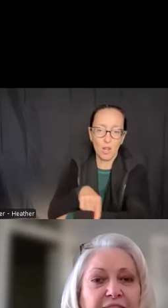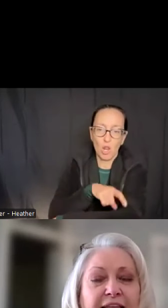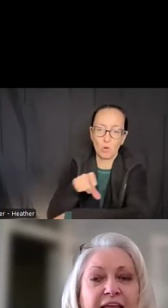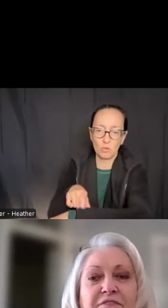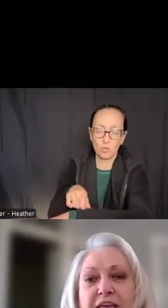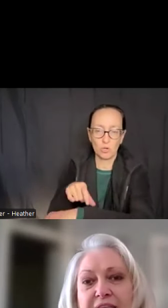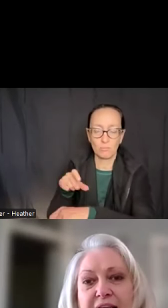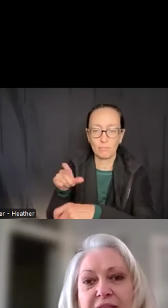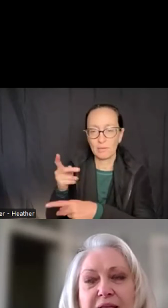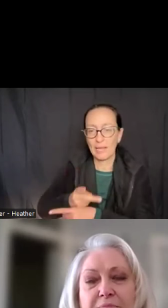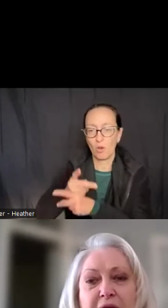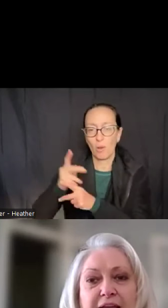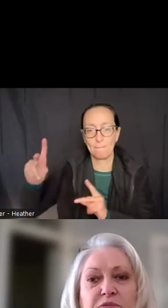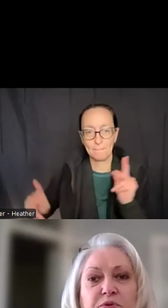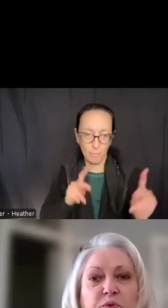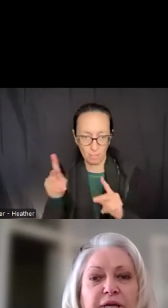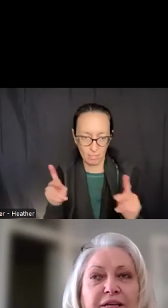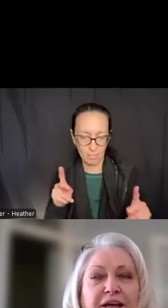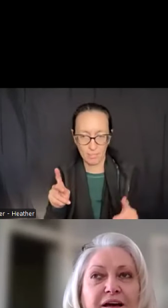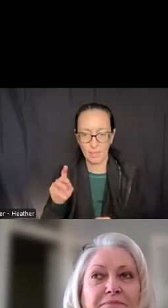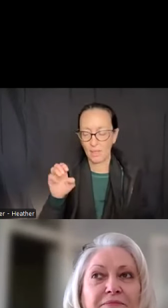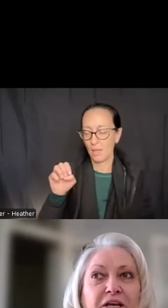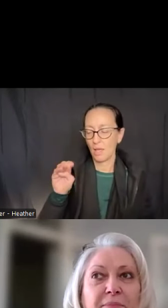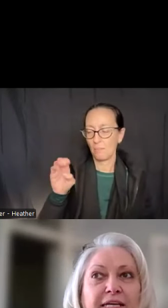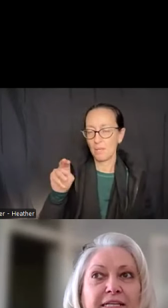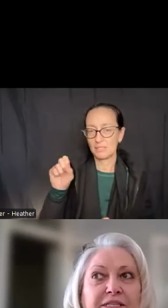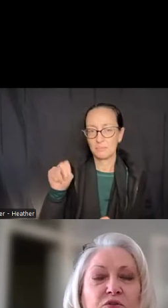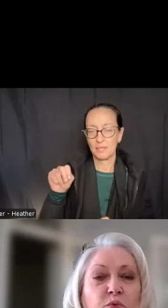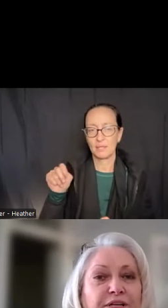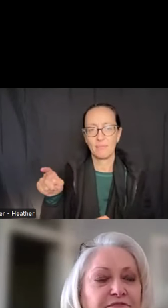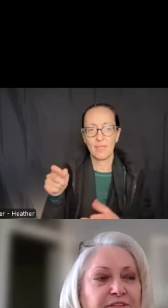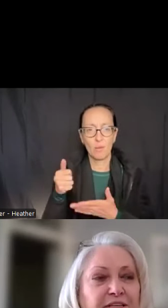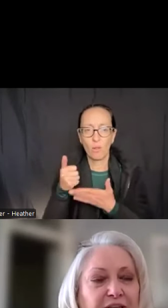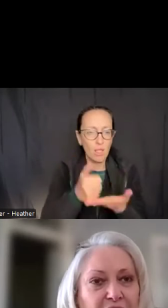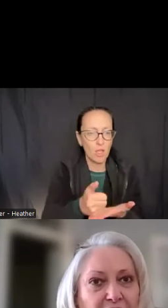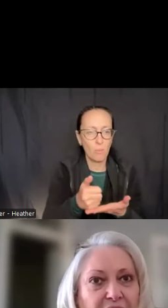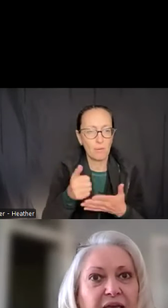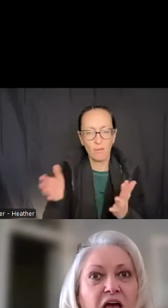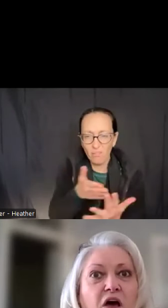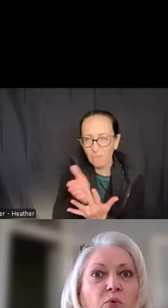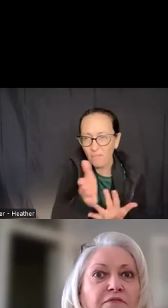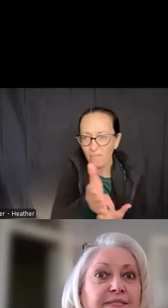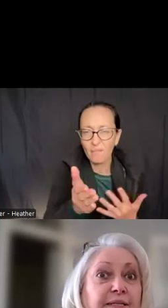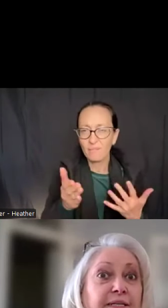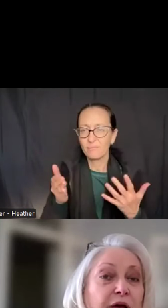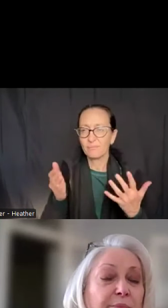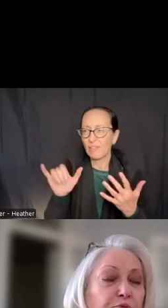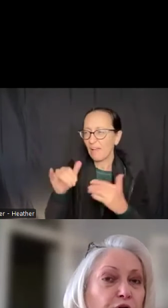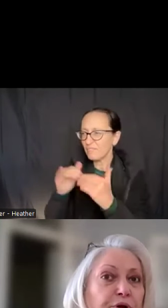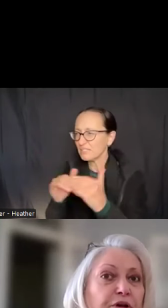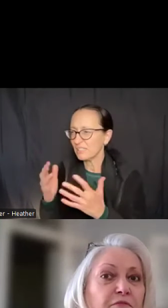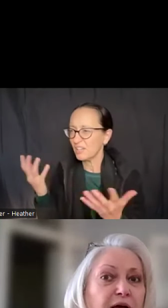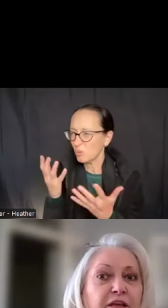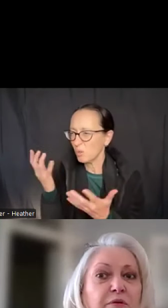residents. They navigate that maze between making decisions. What is a facility like? What facilities might